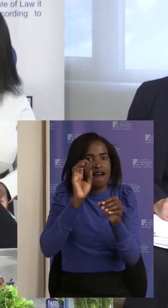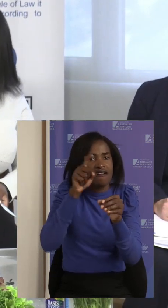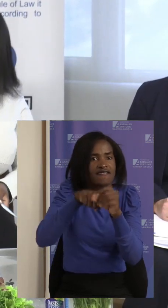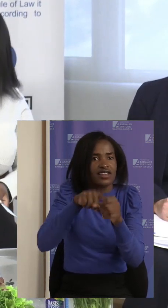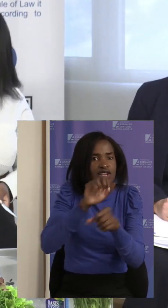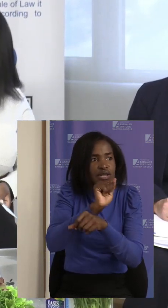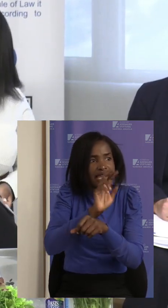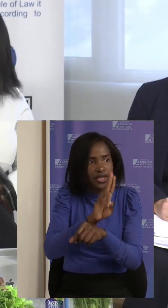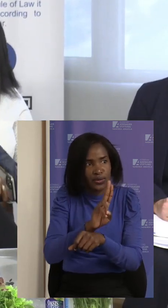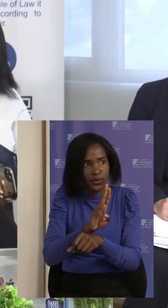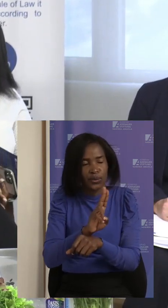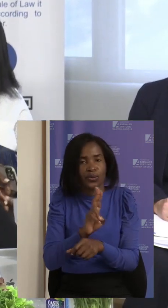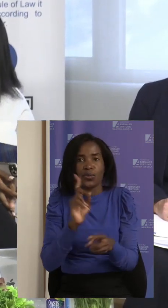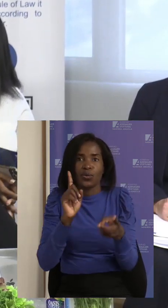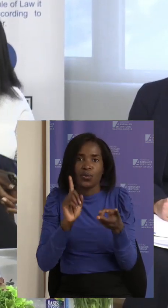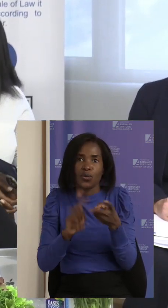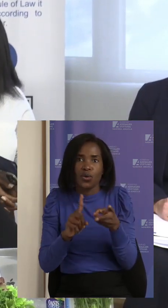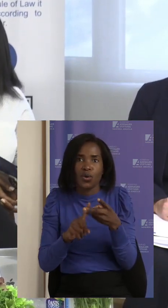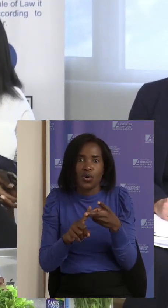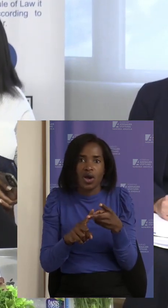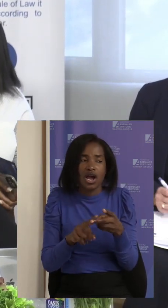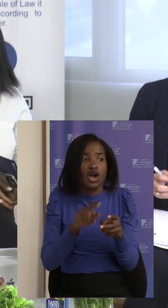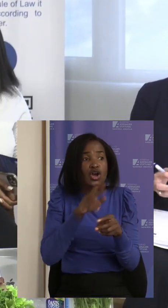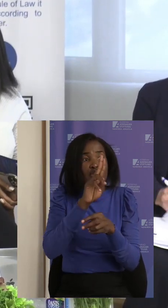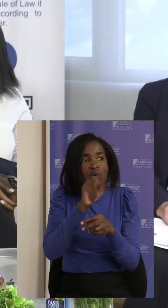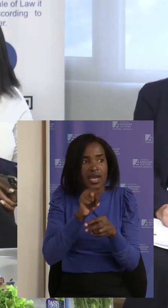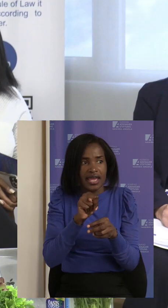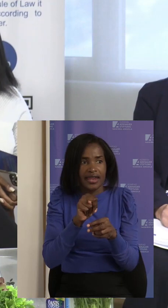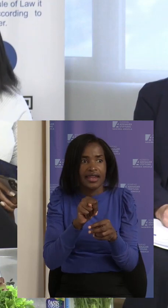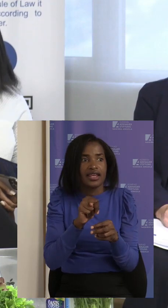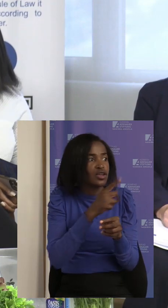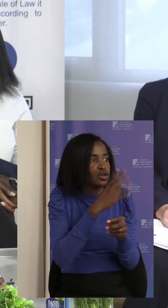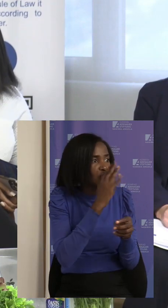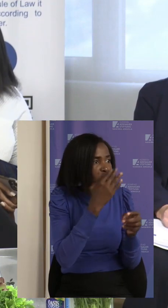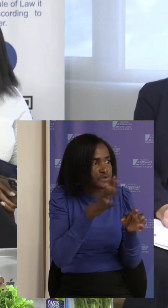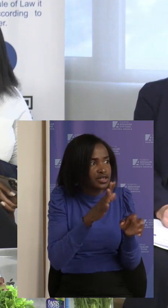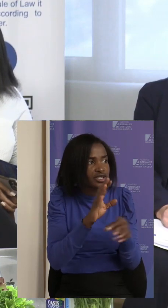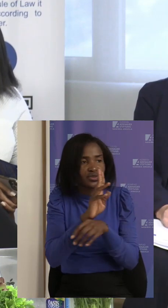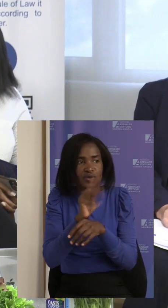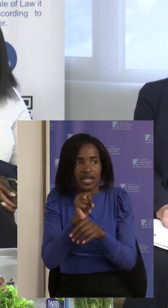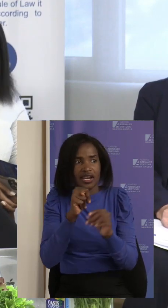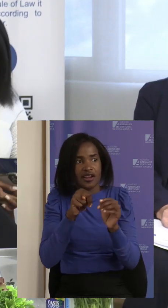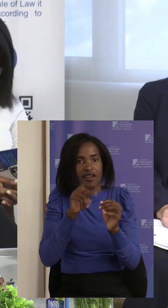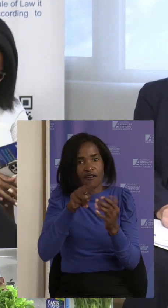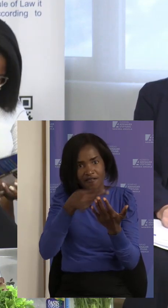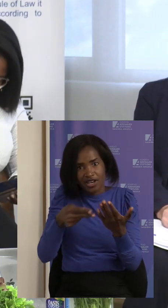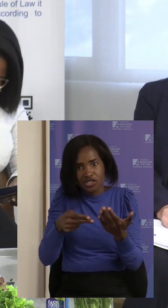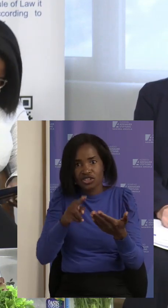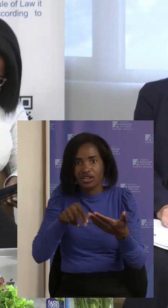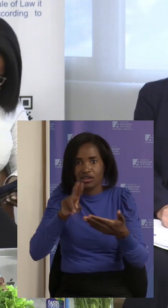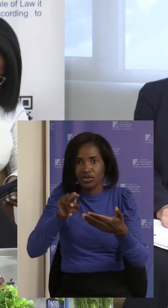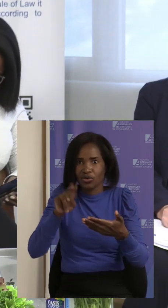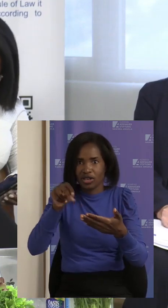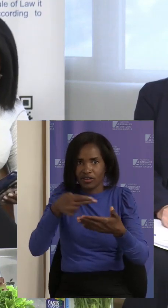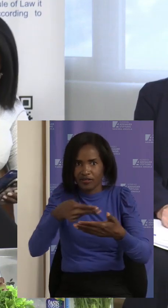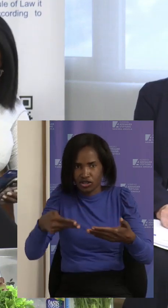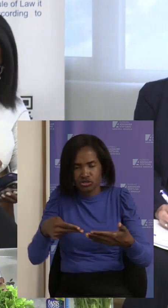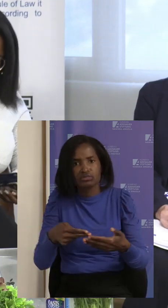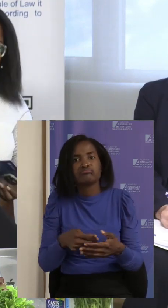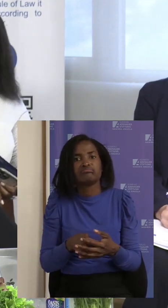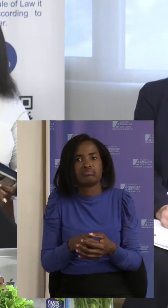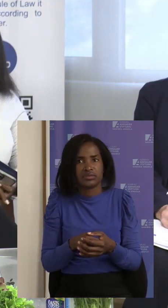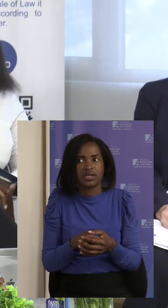AU and also through the UN. You mentioned the UN Convention. So we are